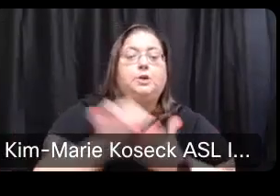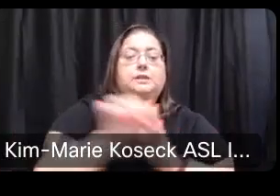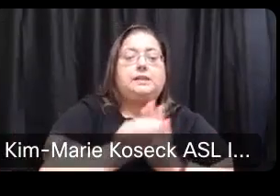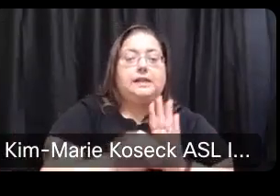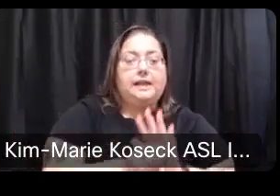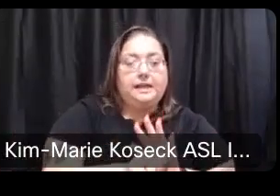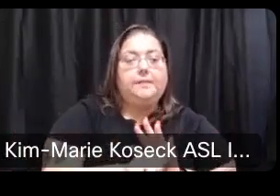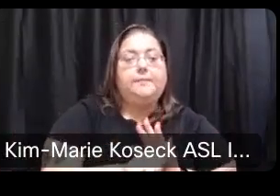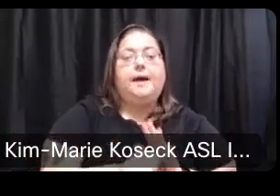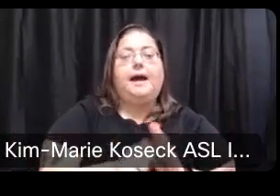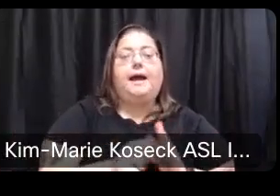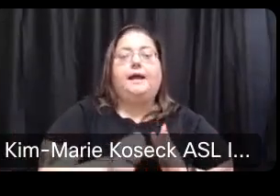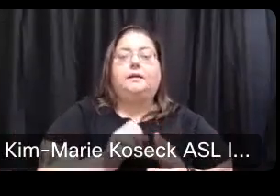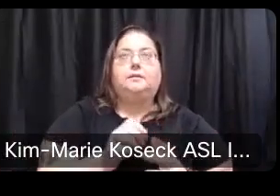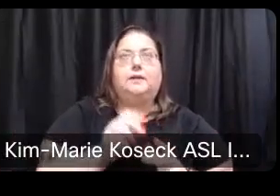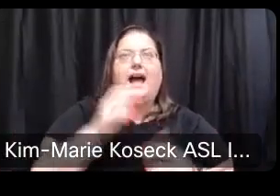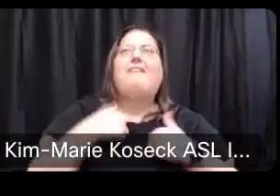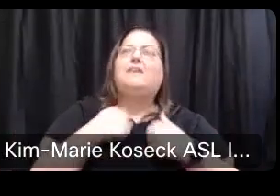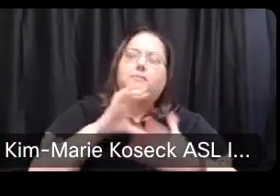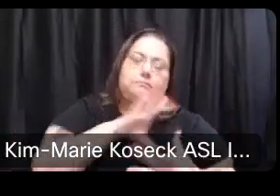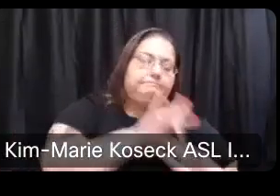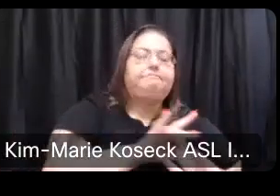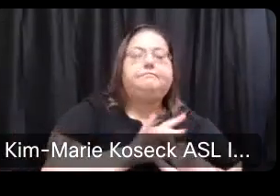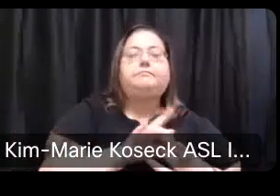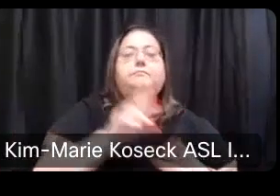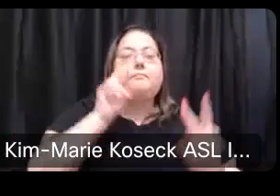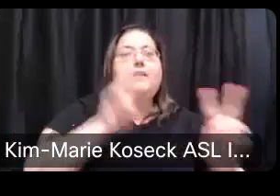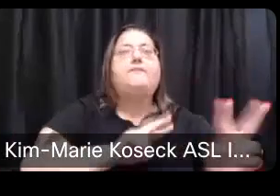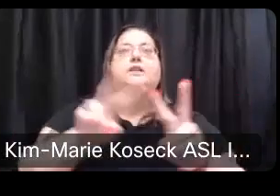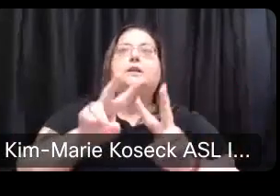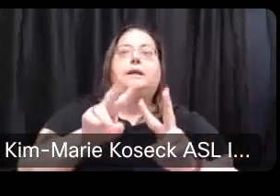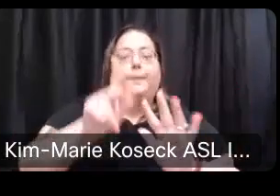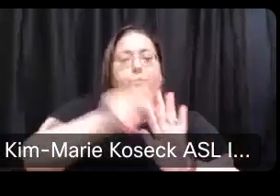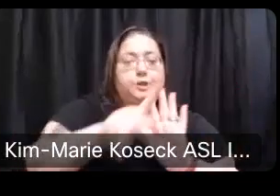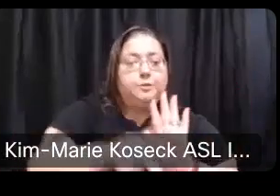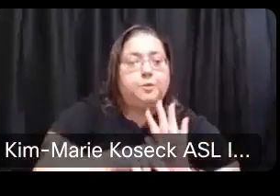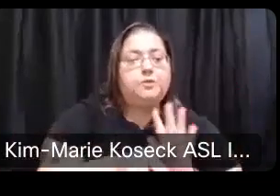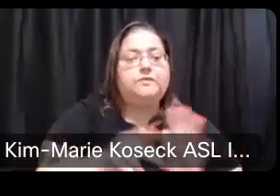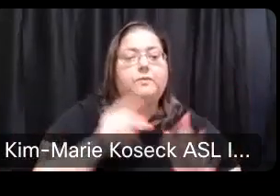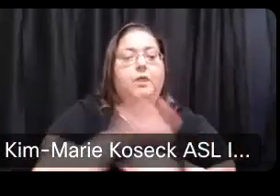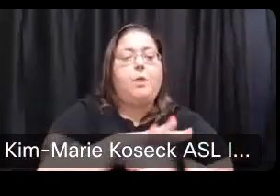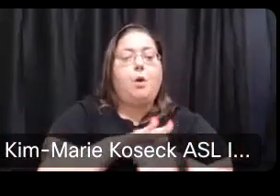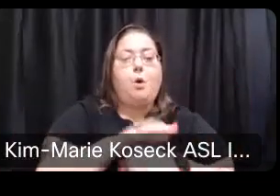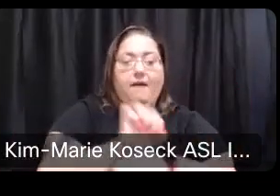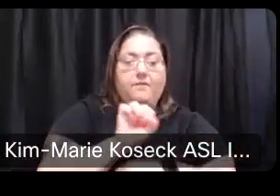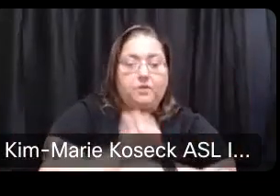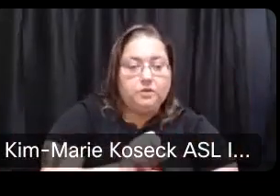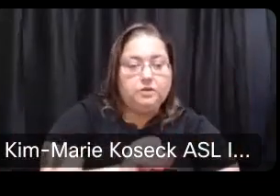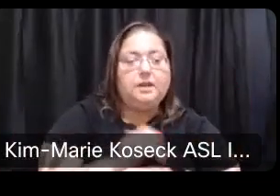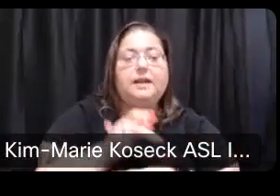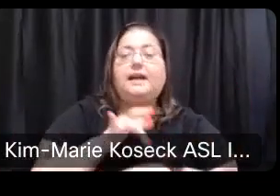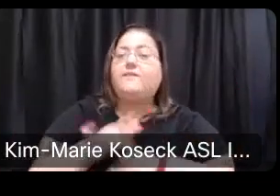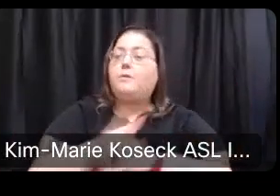by articulating a collective vision, documenting principles that resonate with local efforts, providing